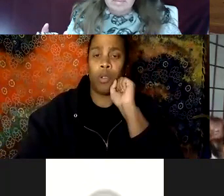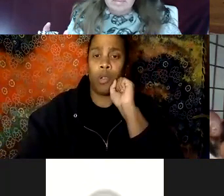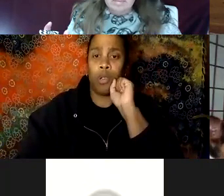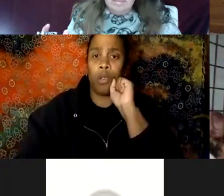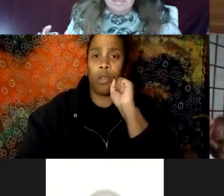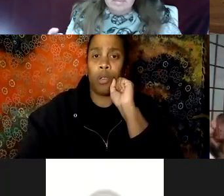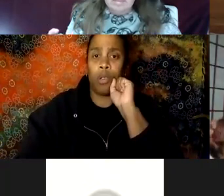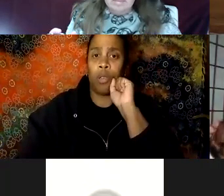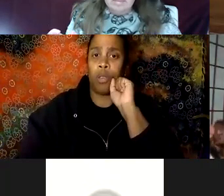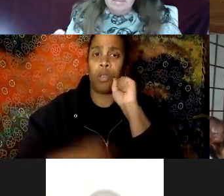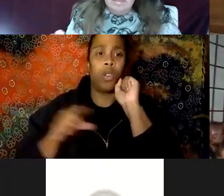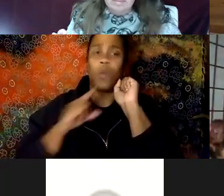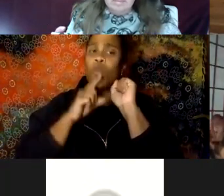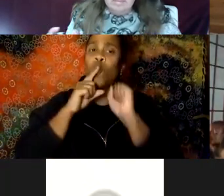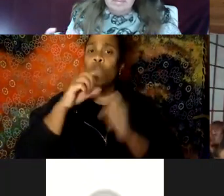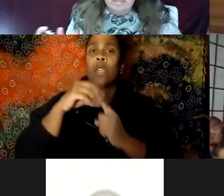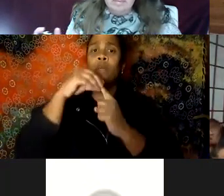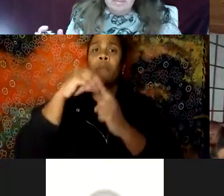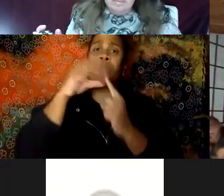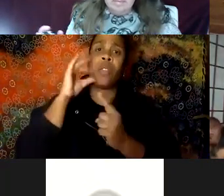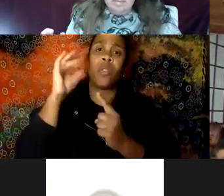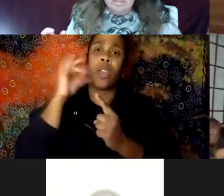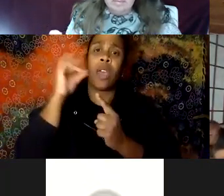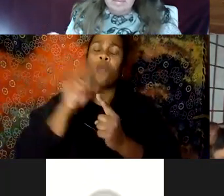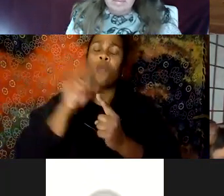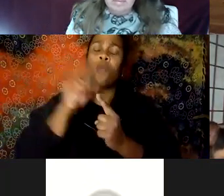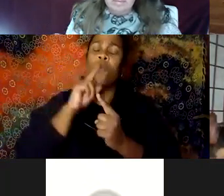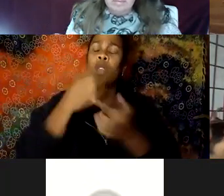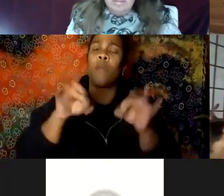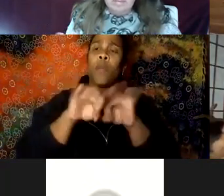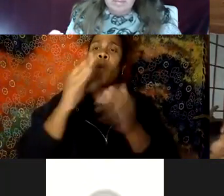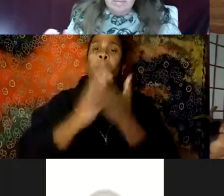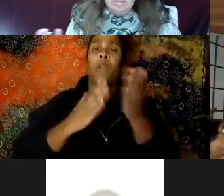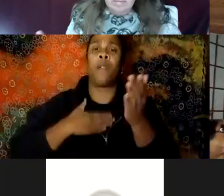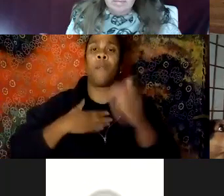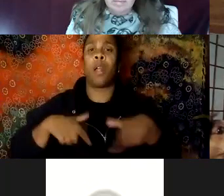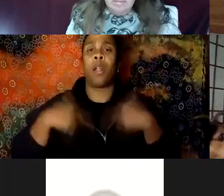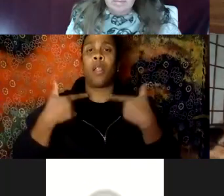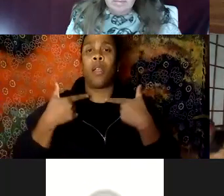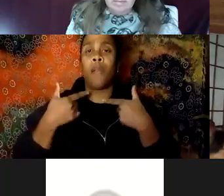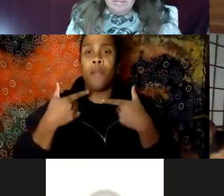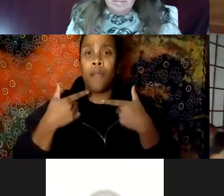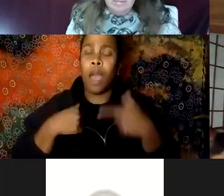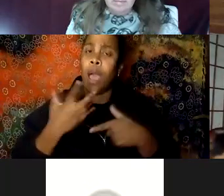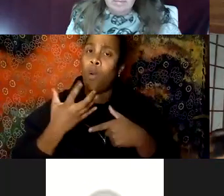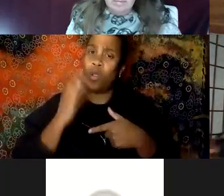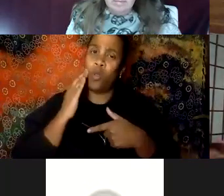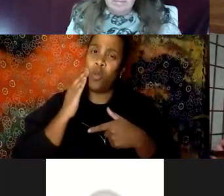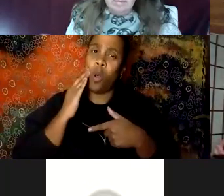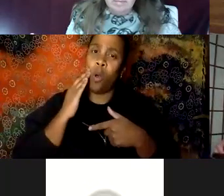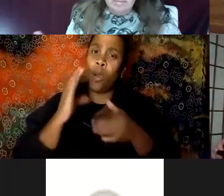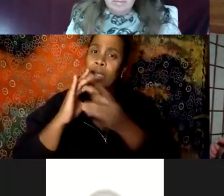she was just a really special cat and important part of my life. And I just want to hear from her. I want to know